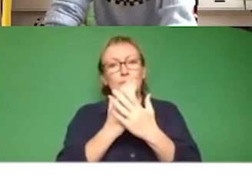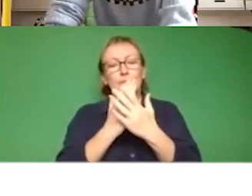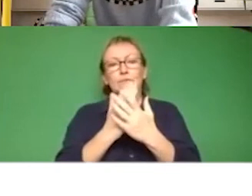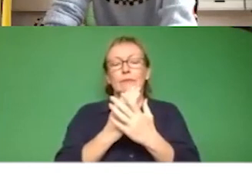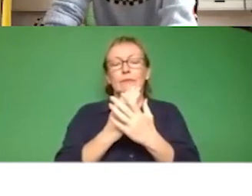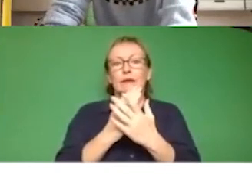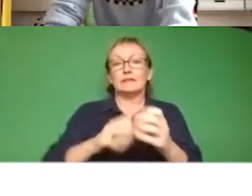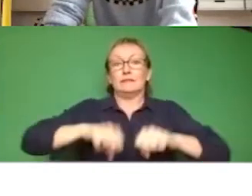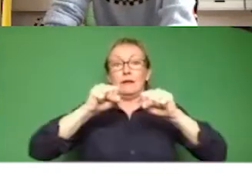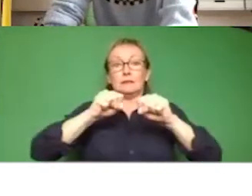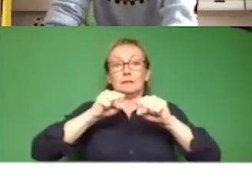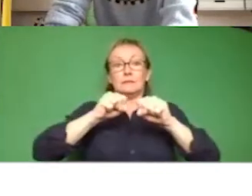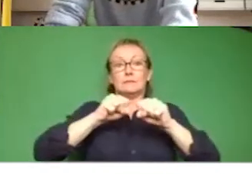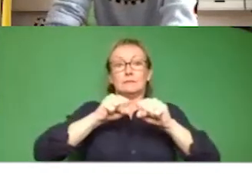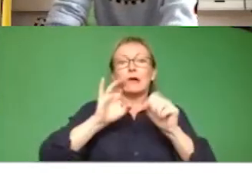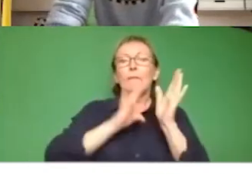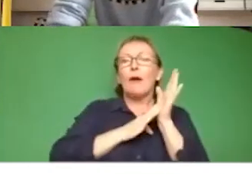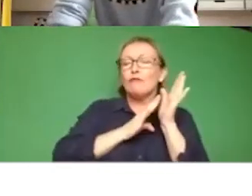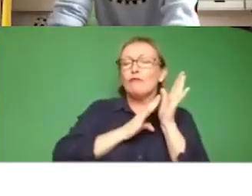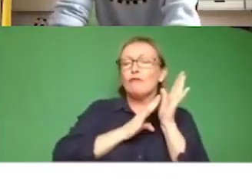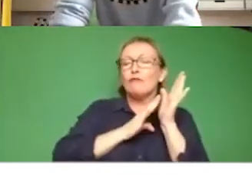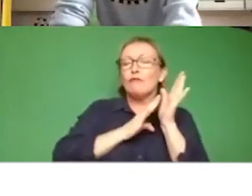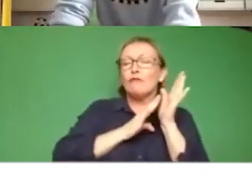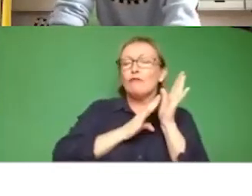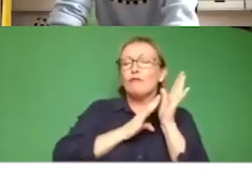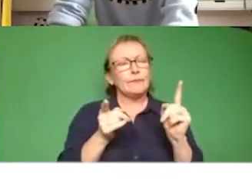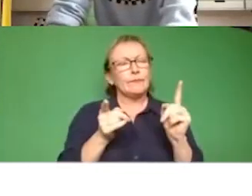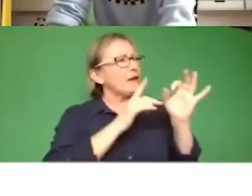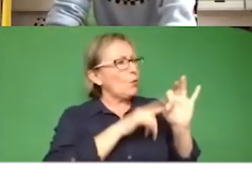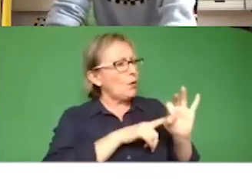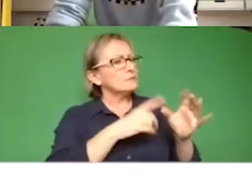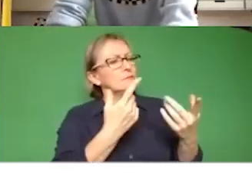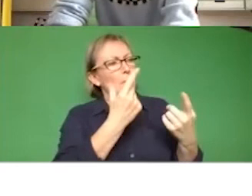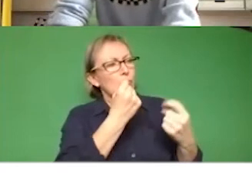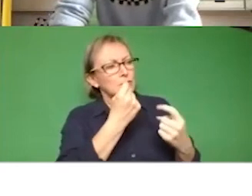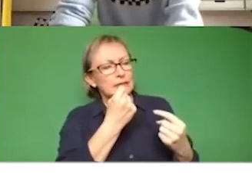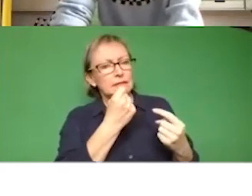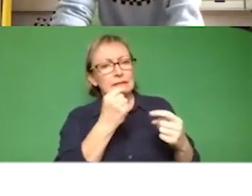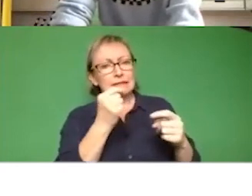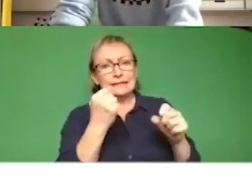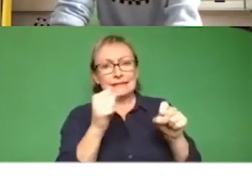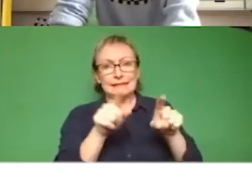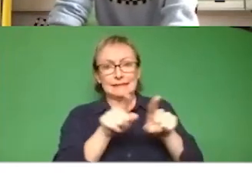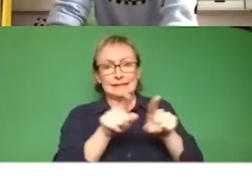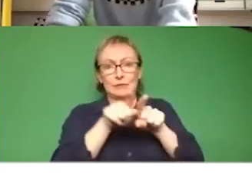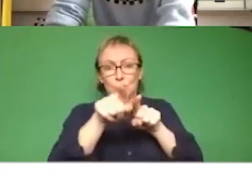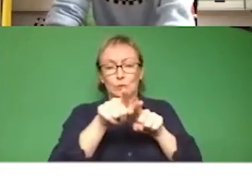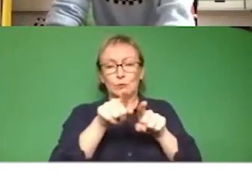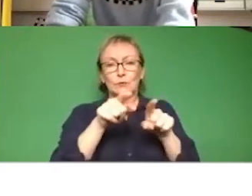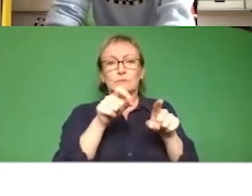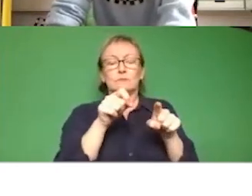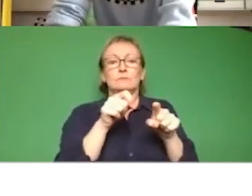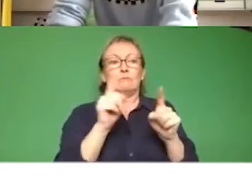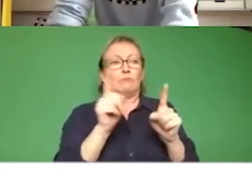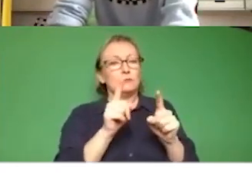I mean, my main thought is that Mary, if she could have done, would have done the same as you. If she could have gone at her own, if she